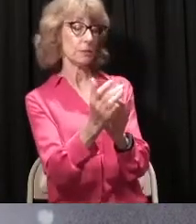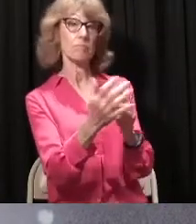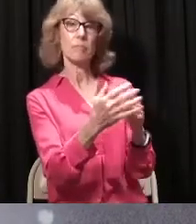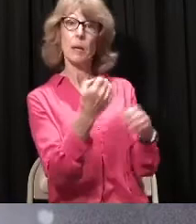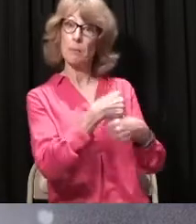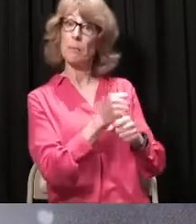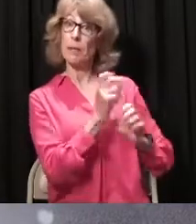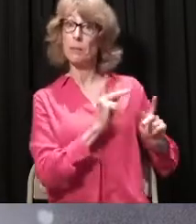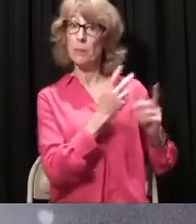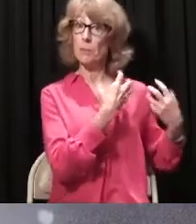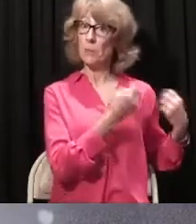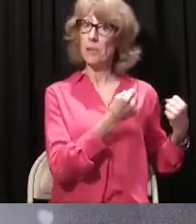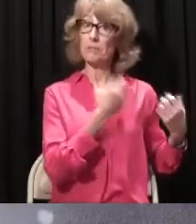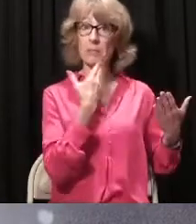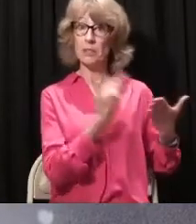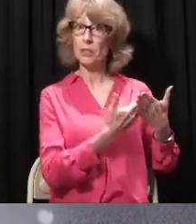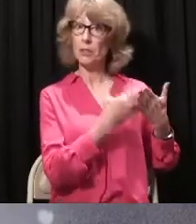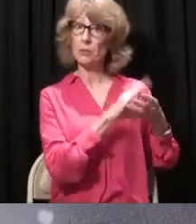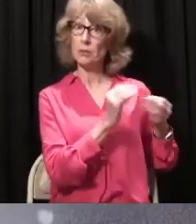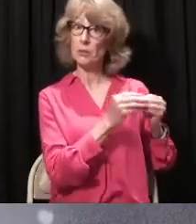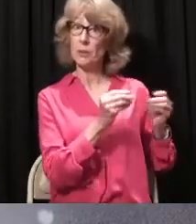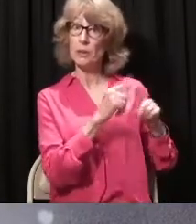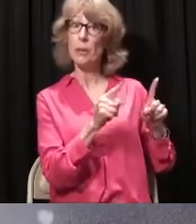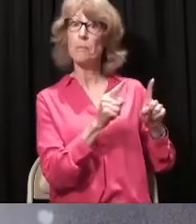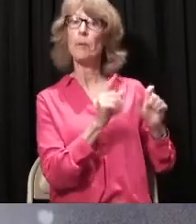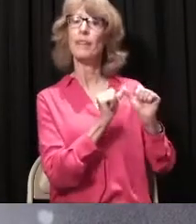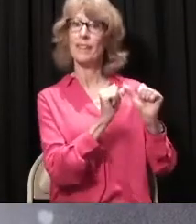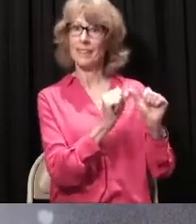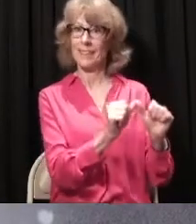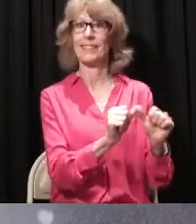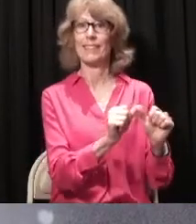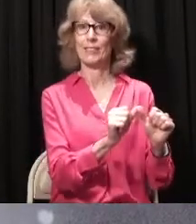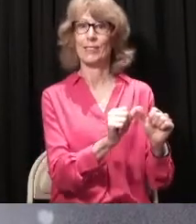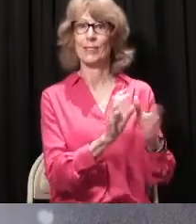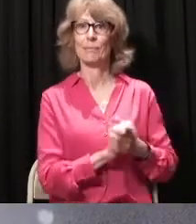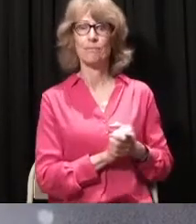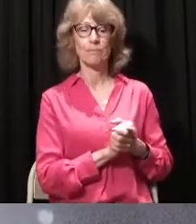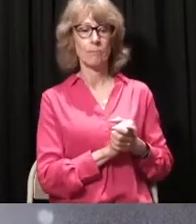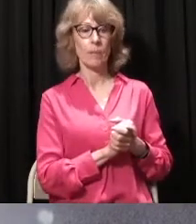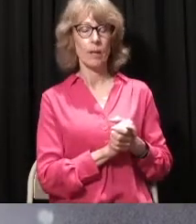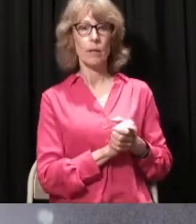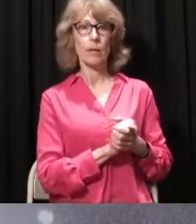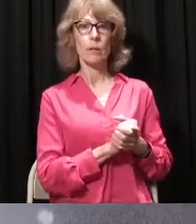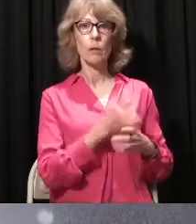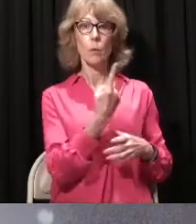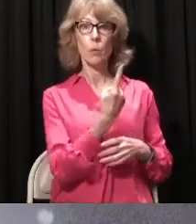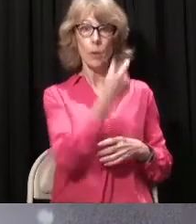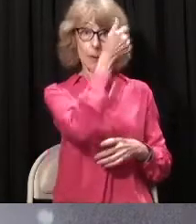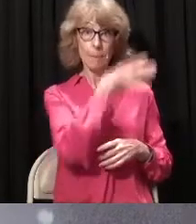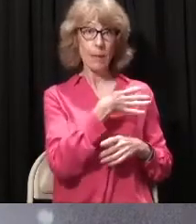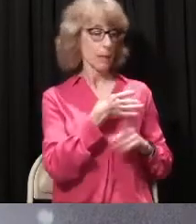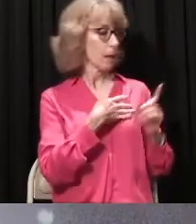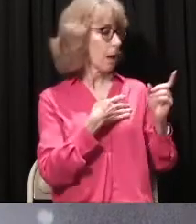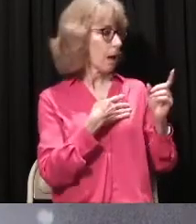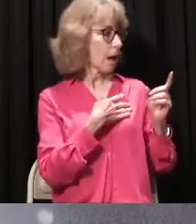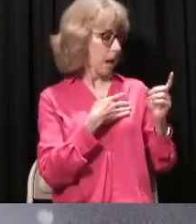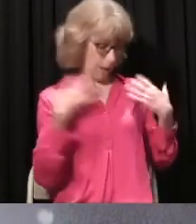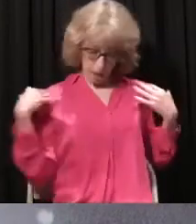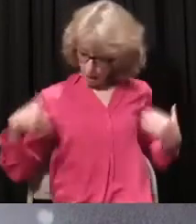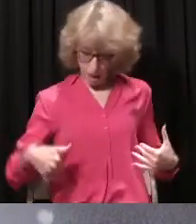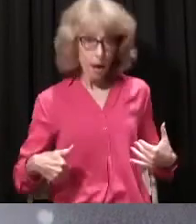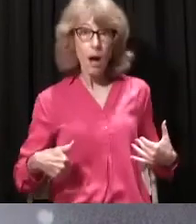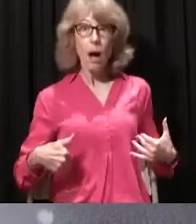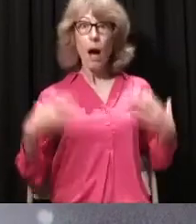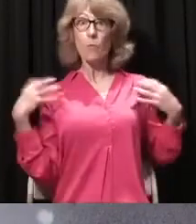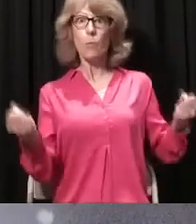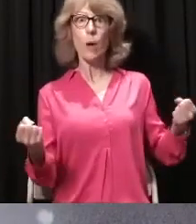story. But it doesn't end there. Here's the next part. One of them, when he saw he was healed, came back praising God in a loud voice.